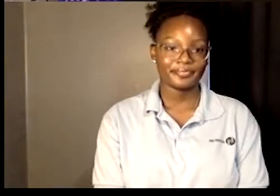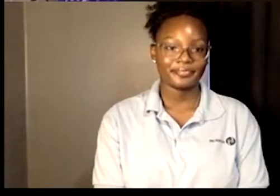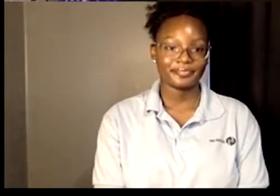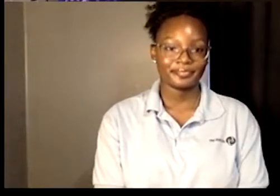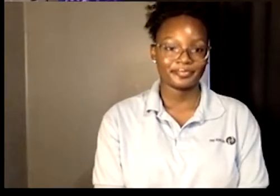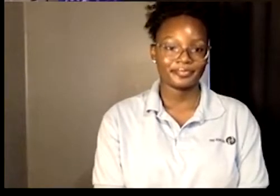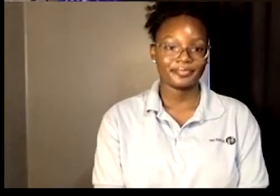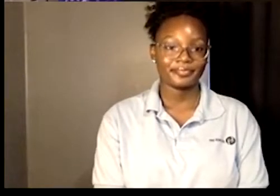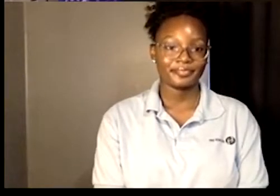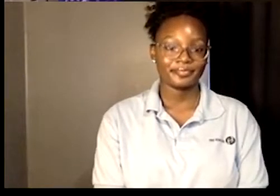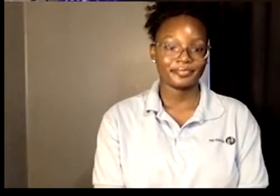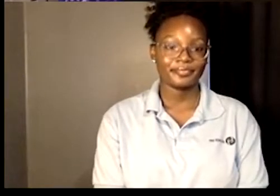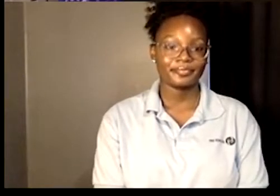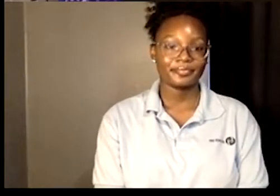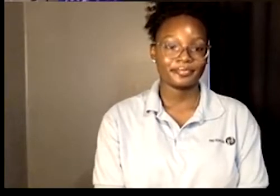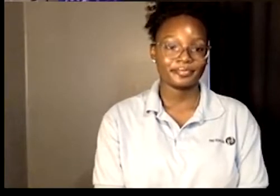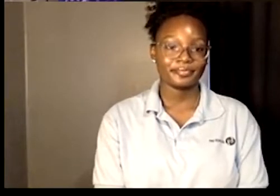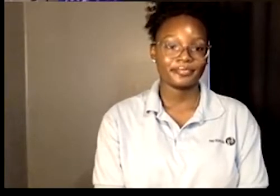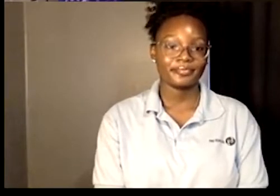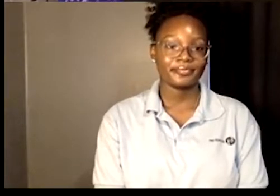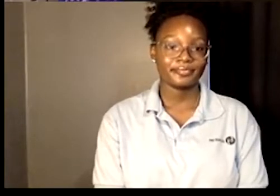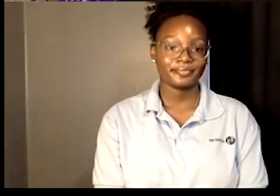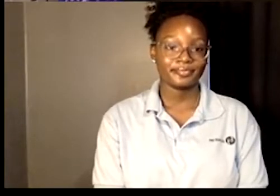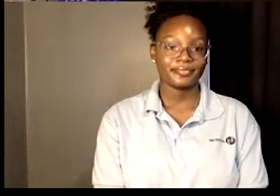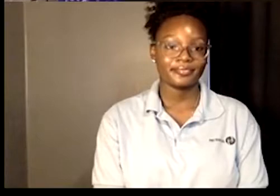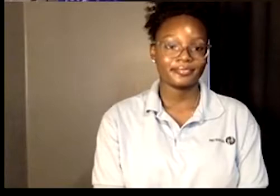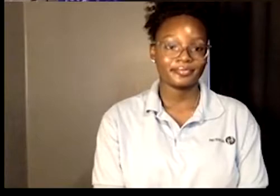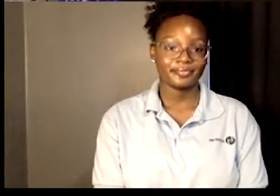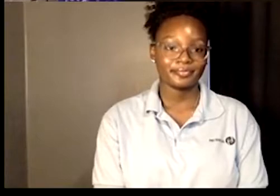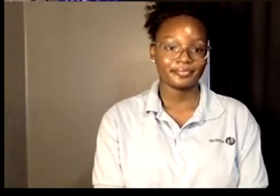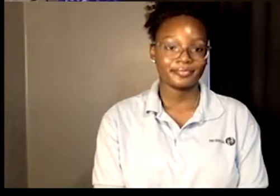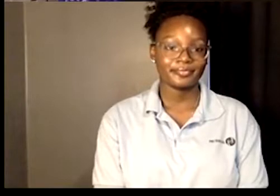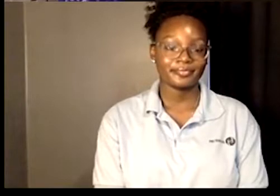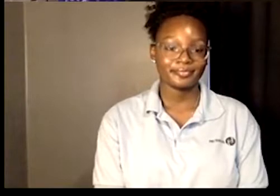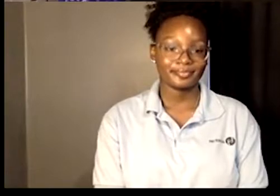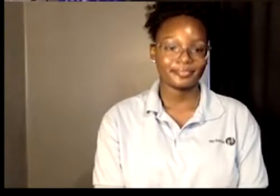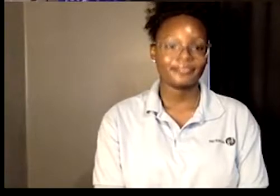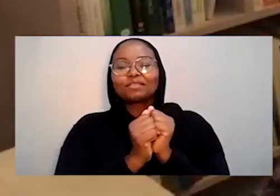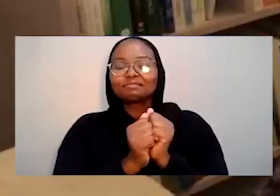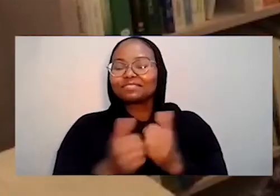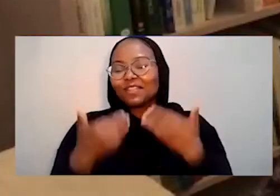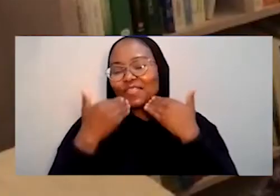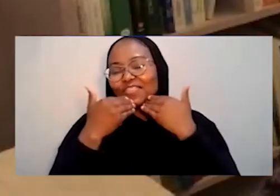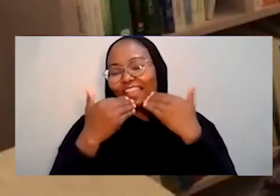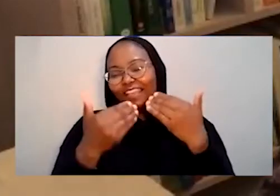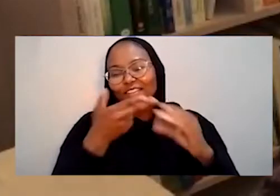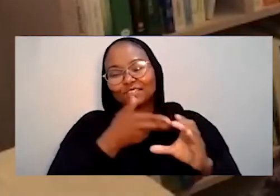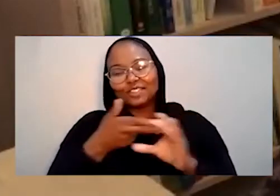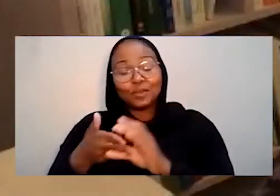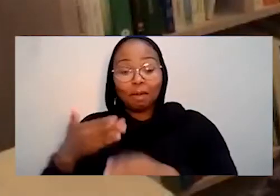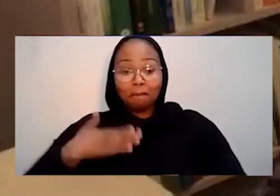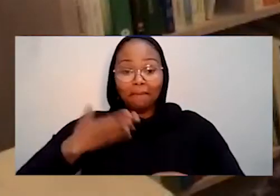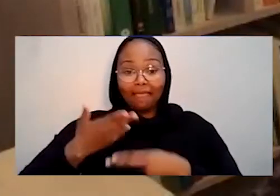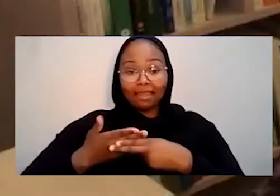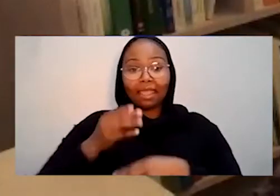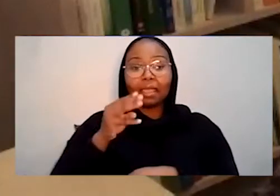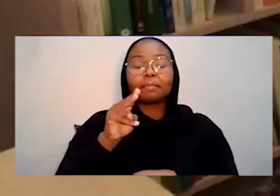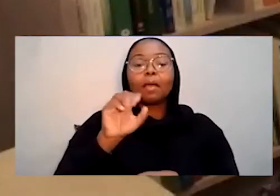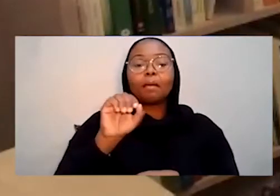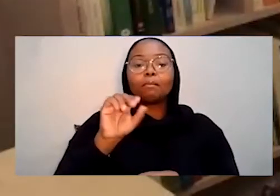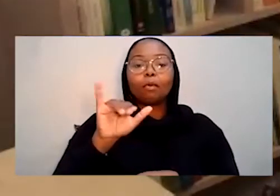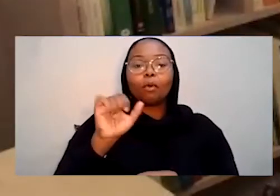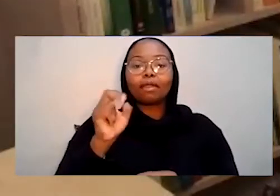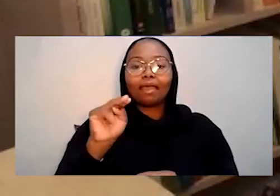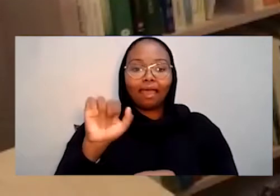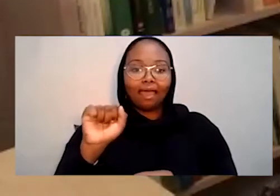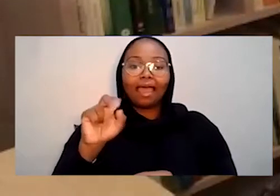stopping hate, working together, building beautiful ties. So thank you for being here. My name is Muna Haider. I am an